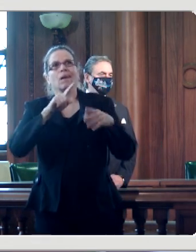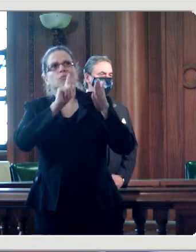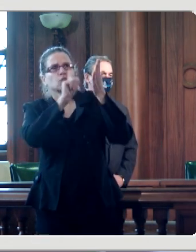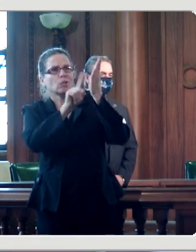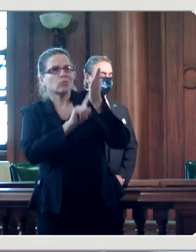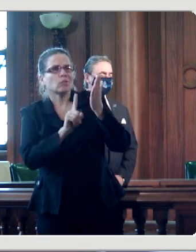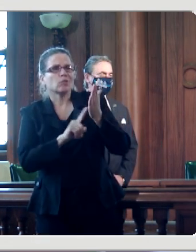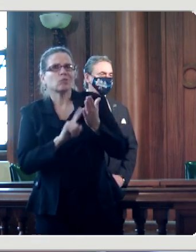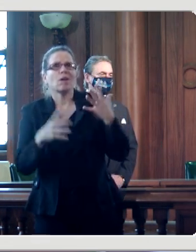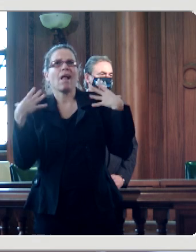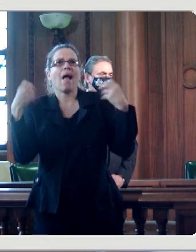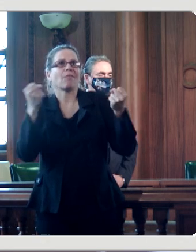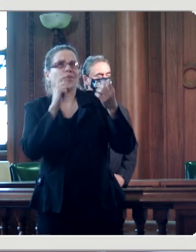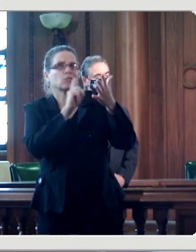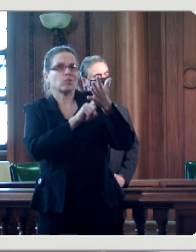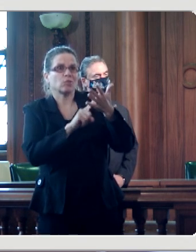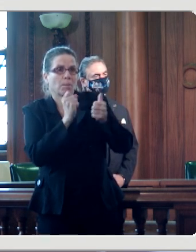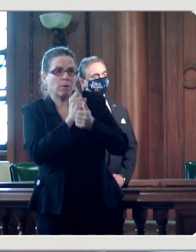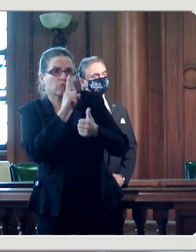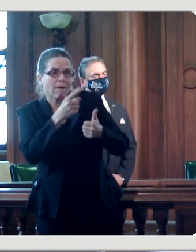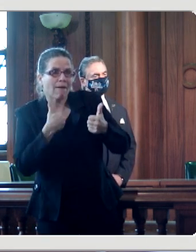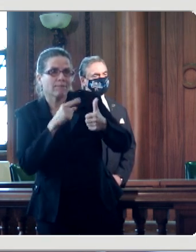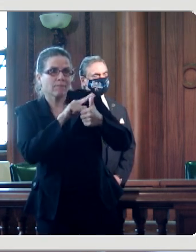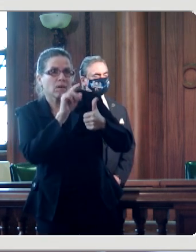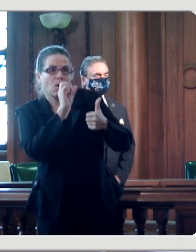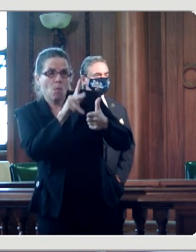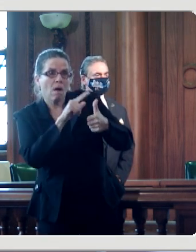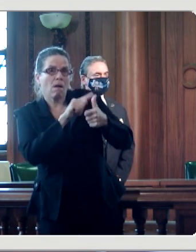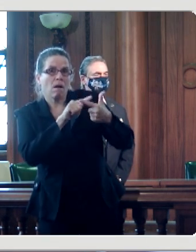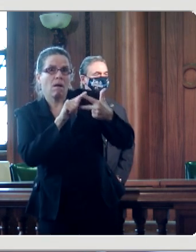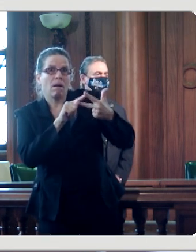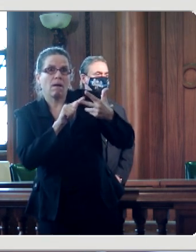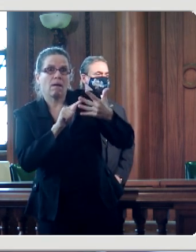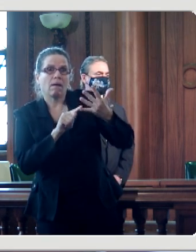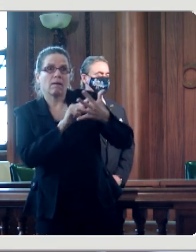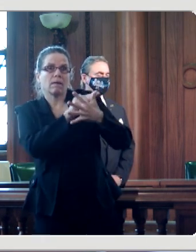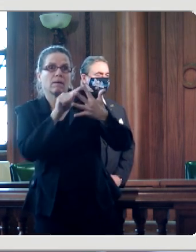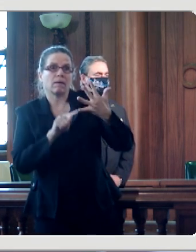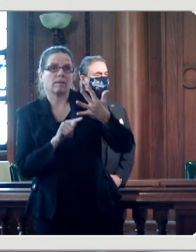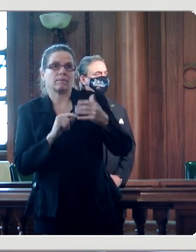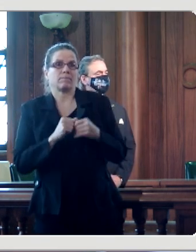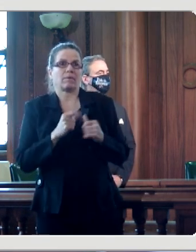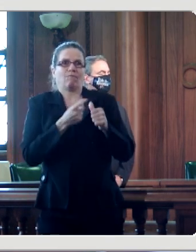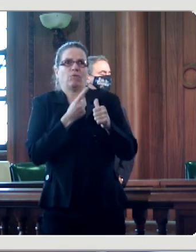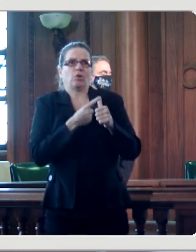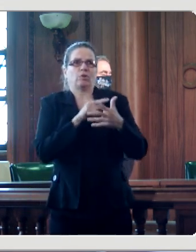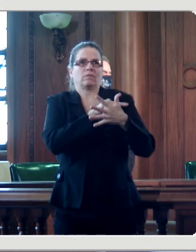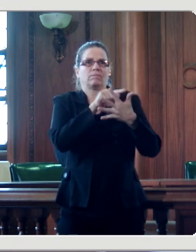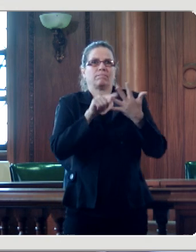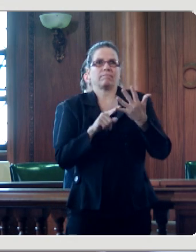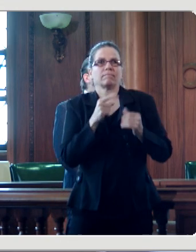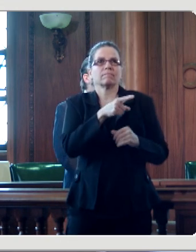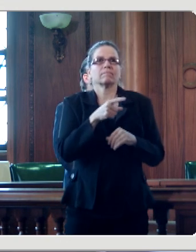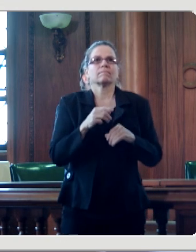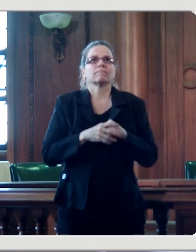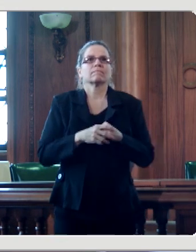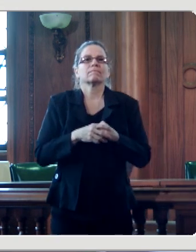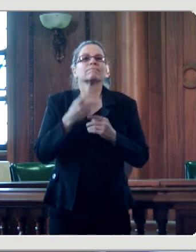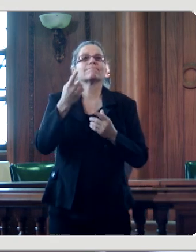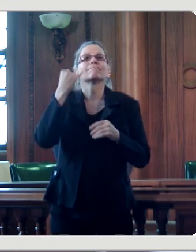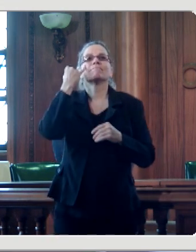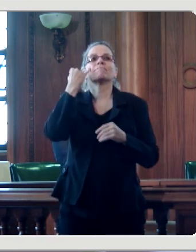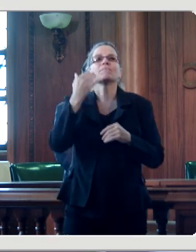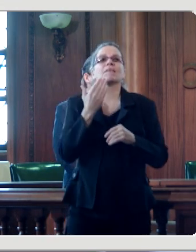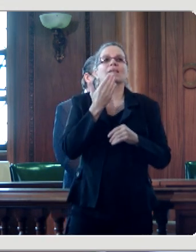clinically eligible to get the vaccination, do not have pre-existing comorbidities that we should know